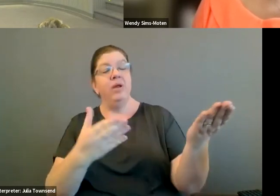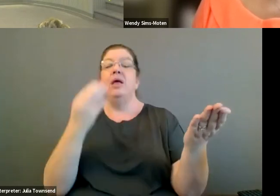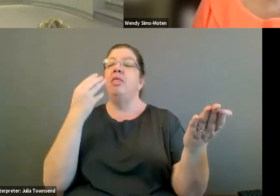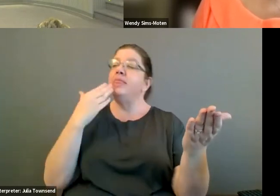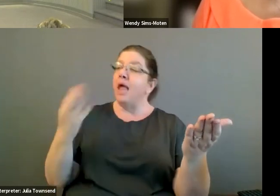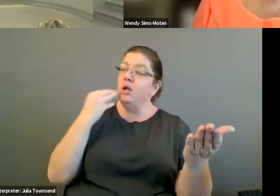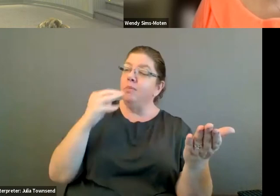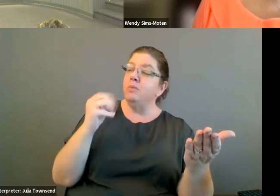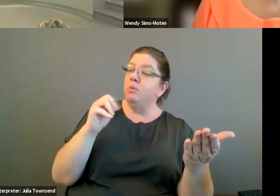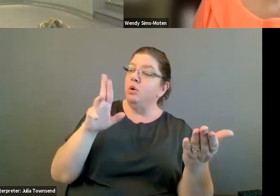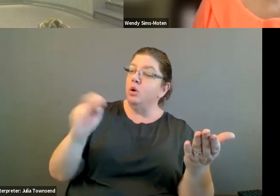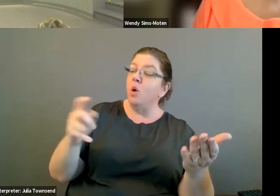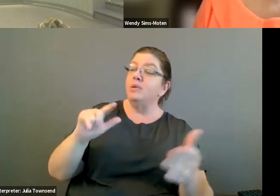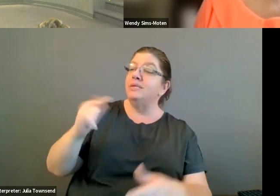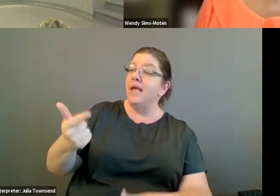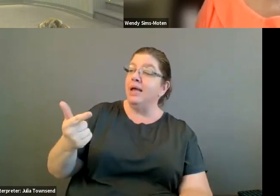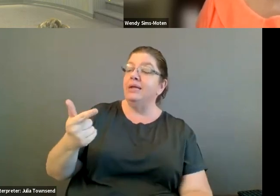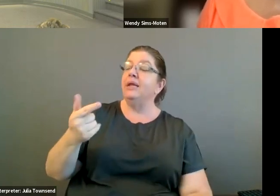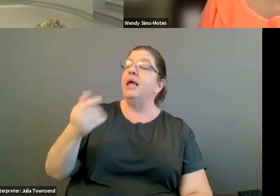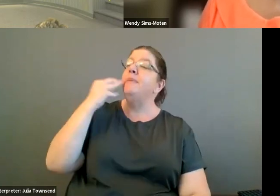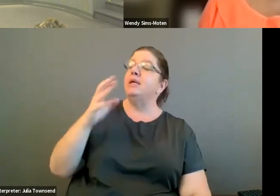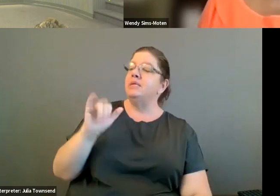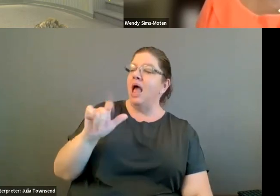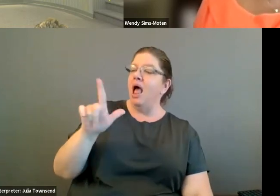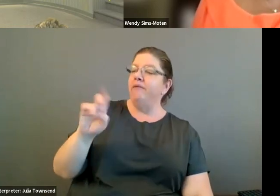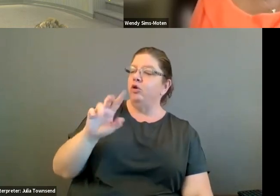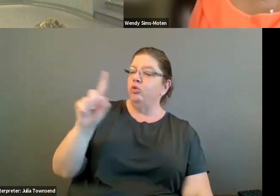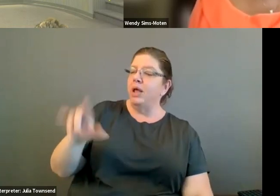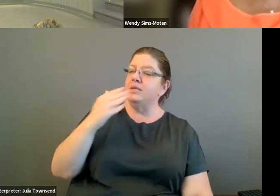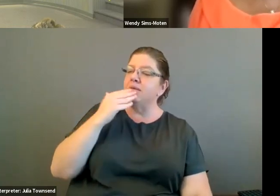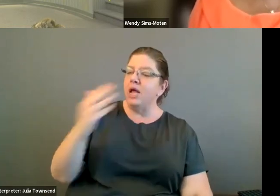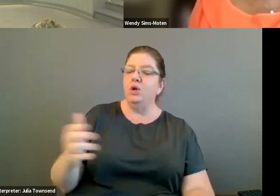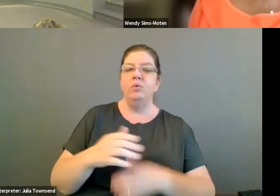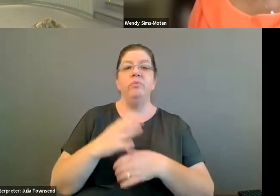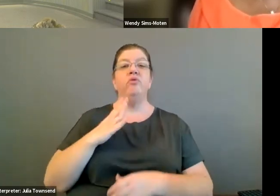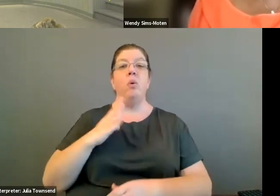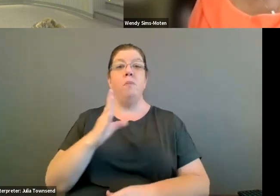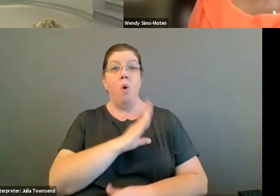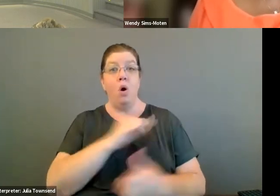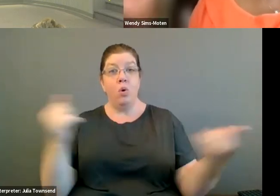second? Ms. Alvarez, thank you so much. So board members, all